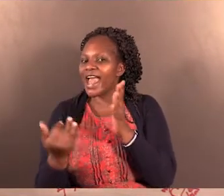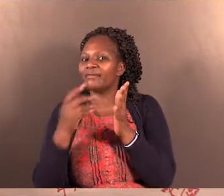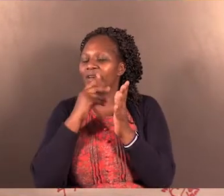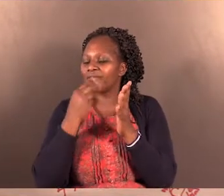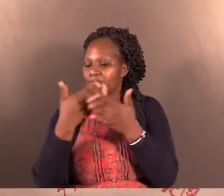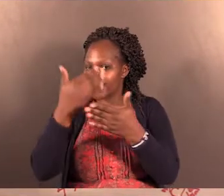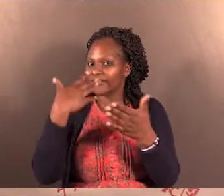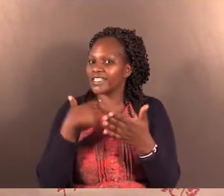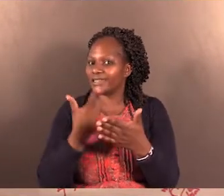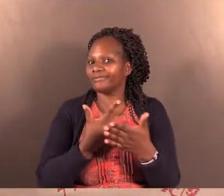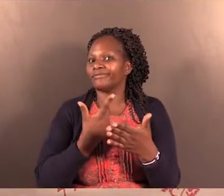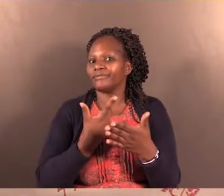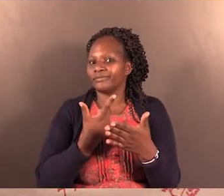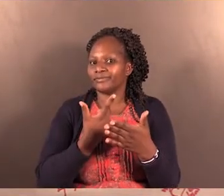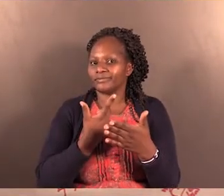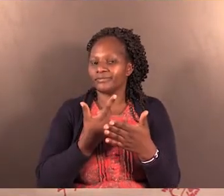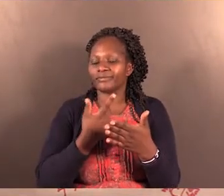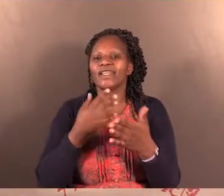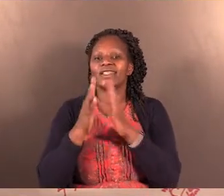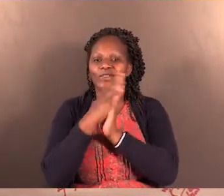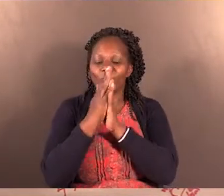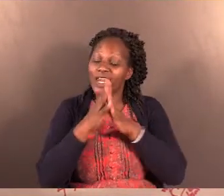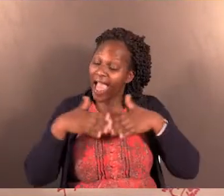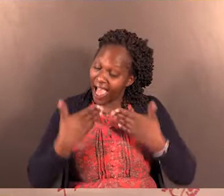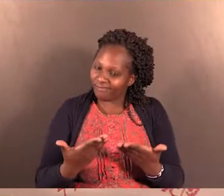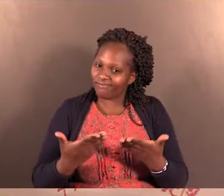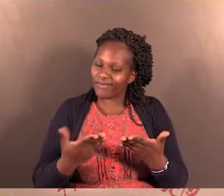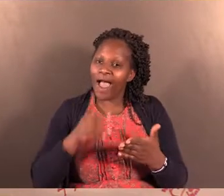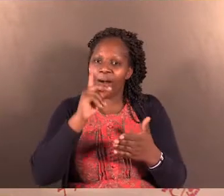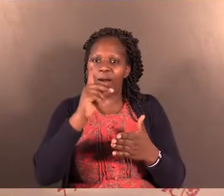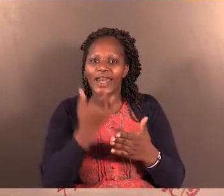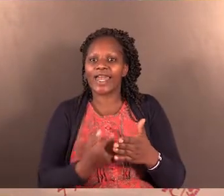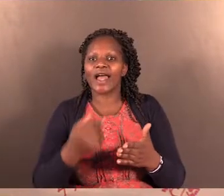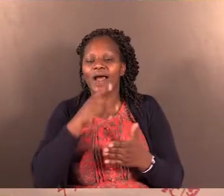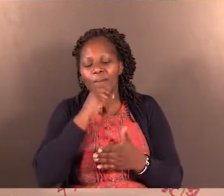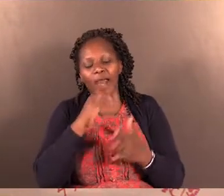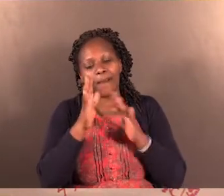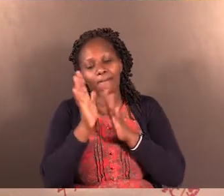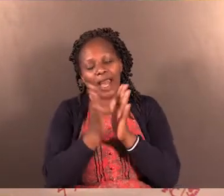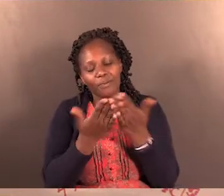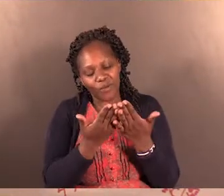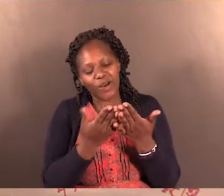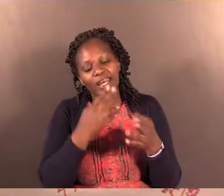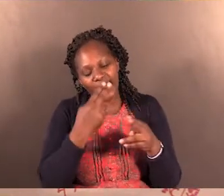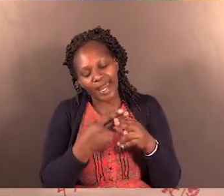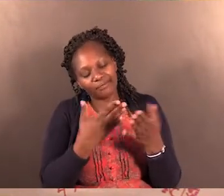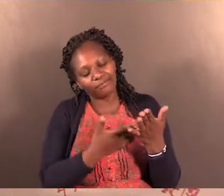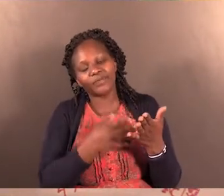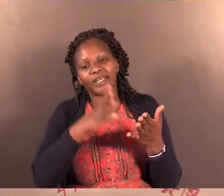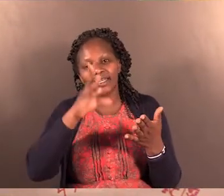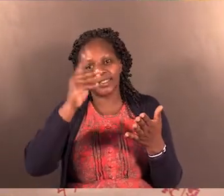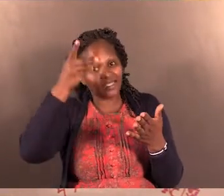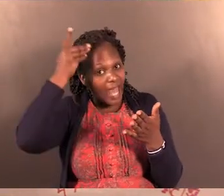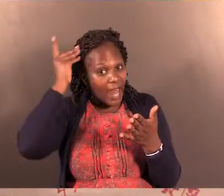I've told you about. So, and the story goes like, there was a young man in the Bible named